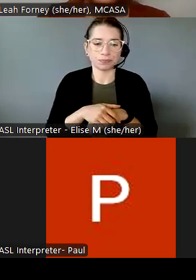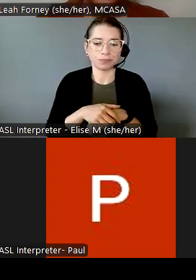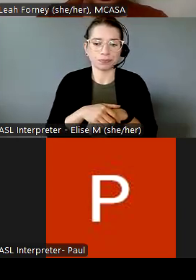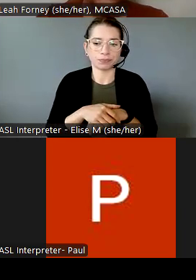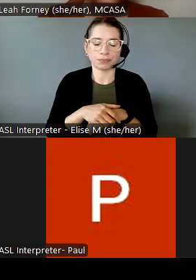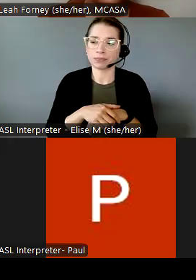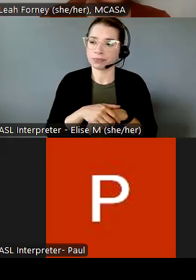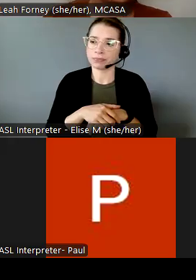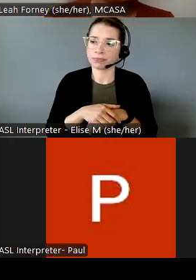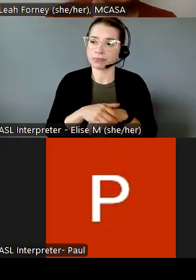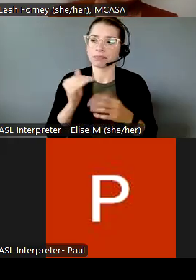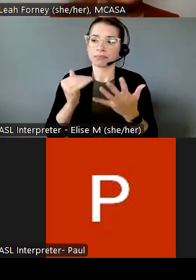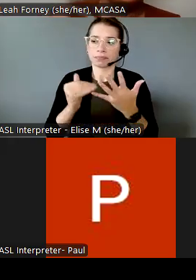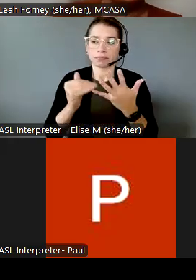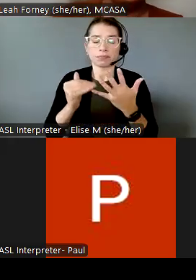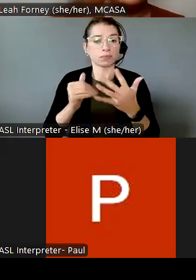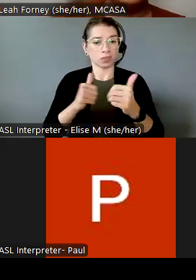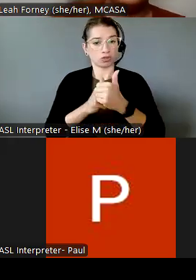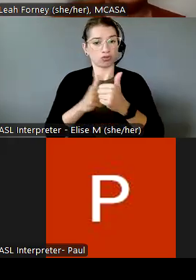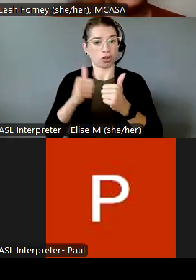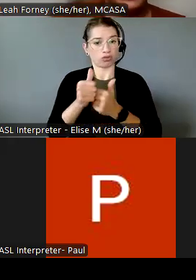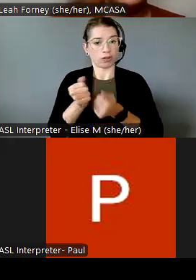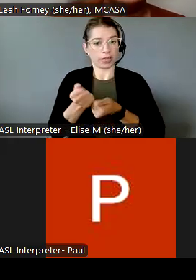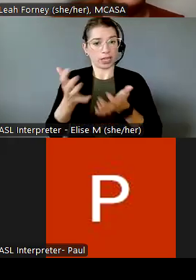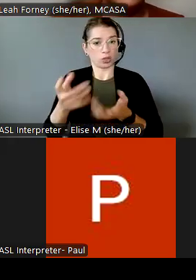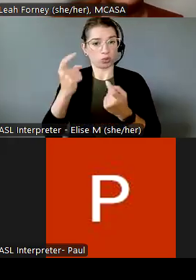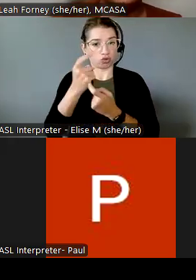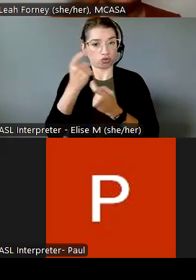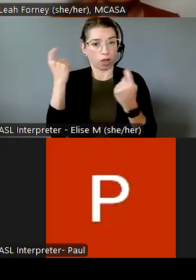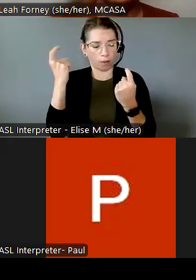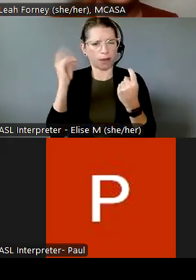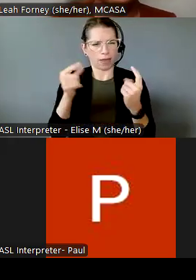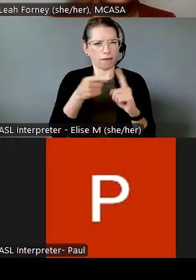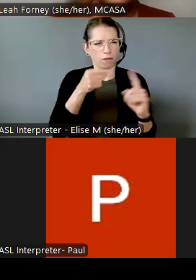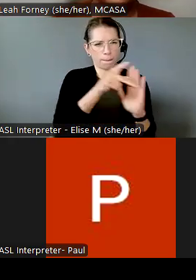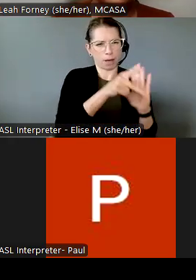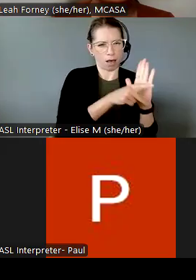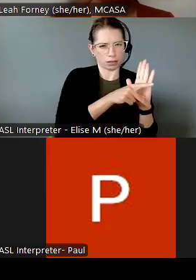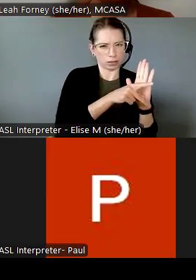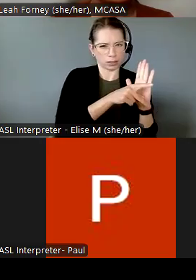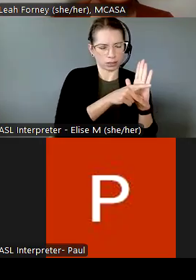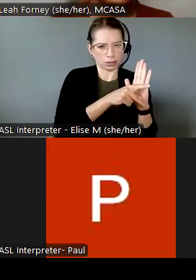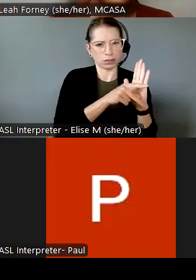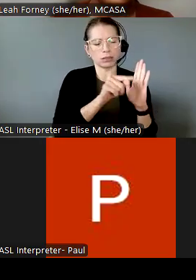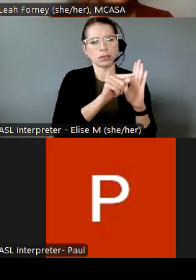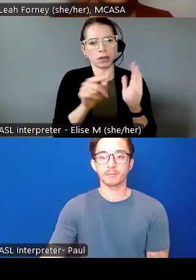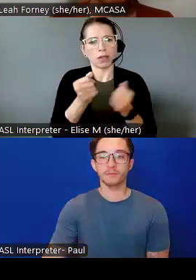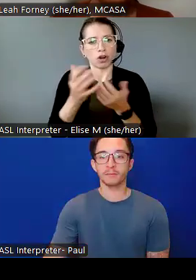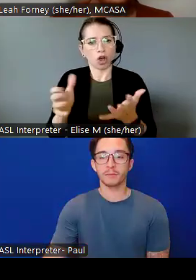Structurally induced trauma is trauma that is created by policies that result in